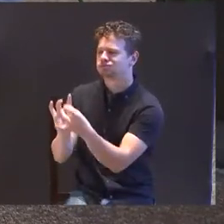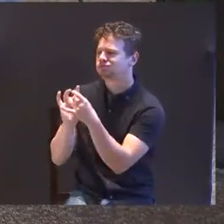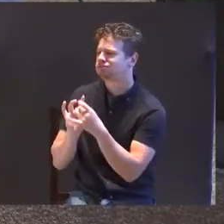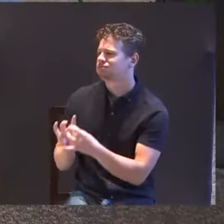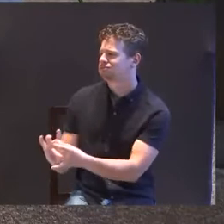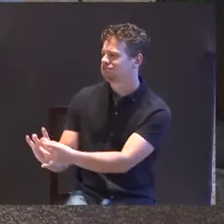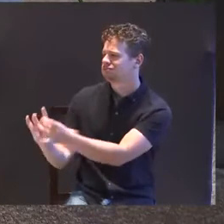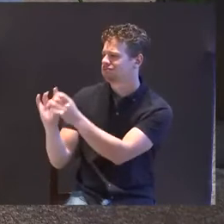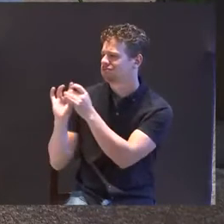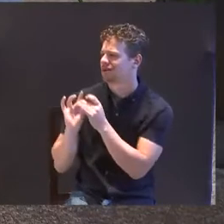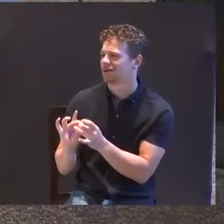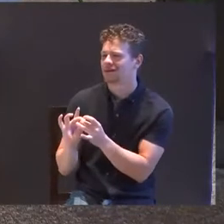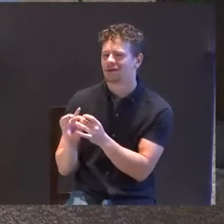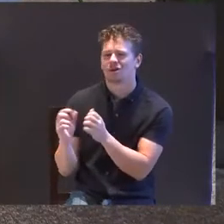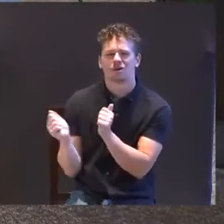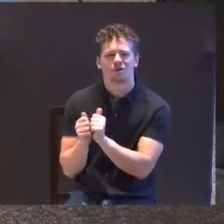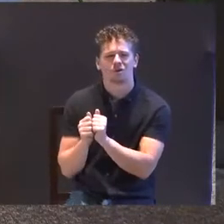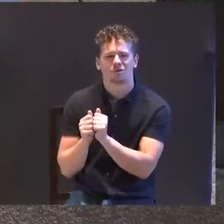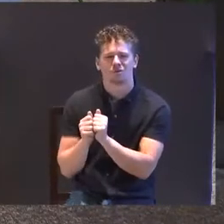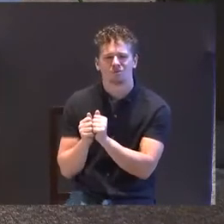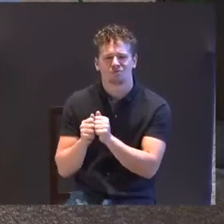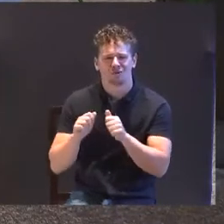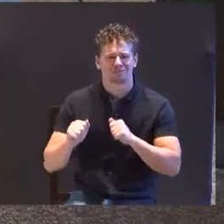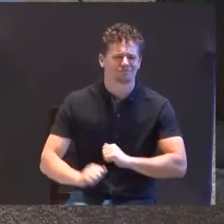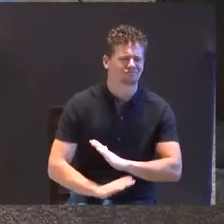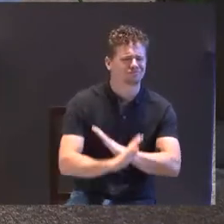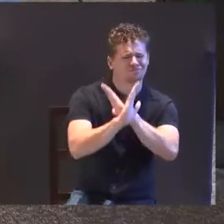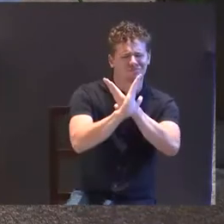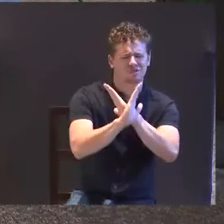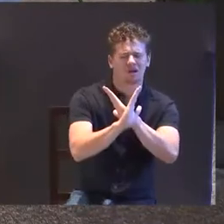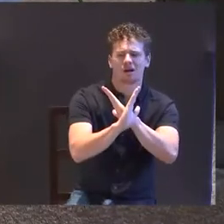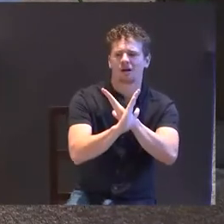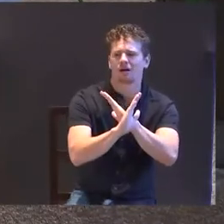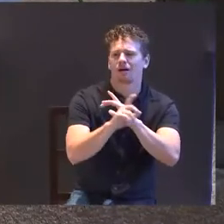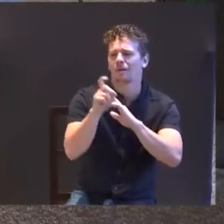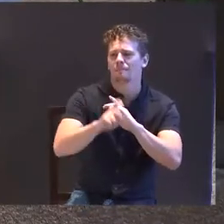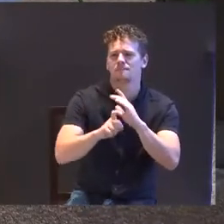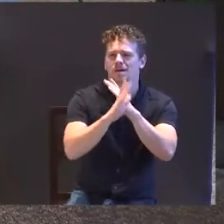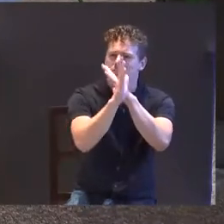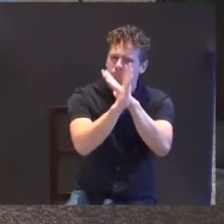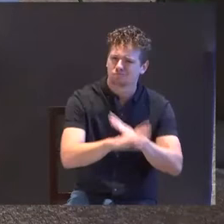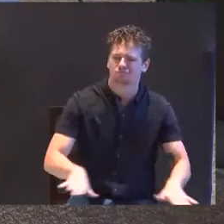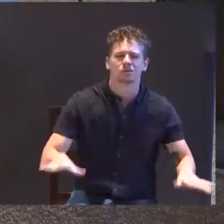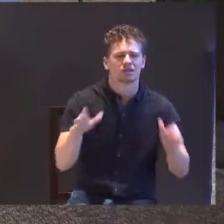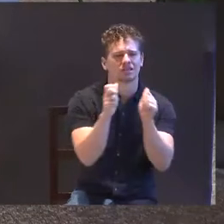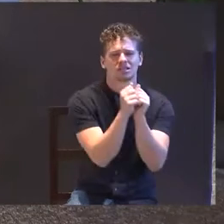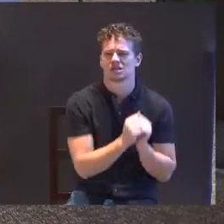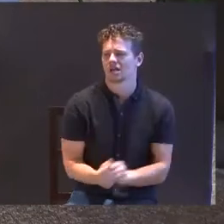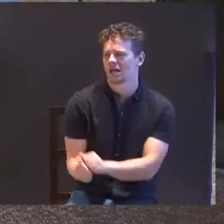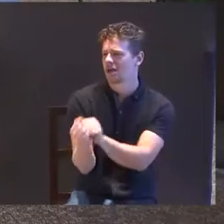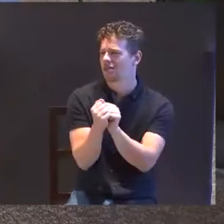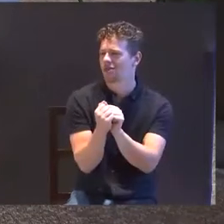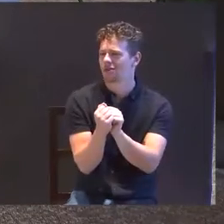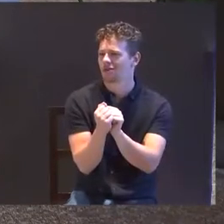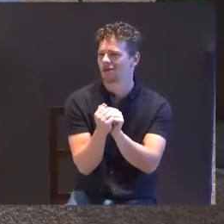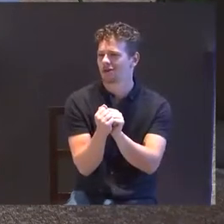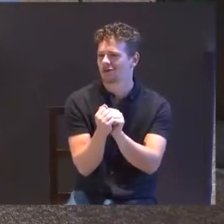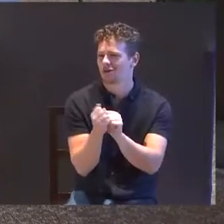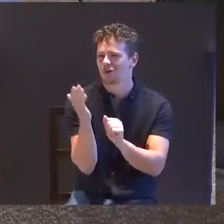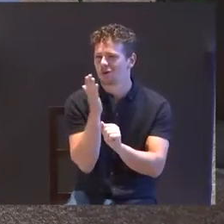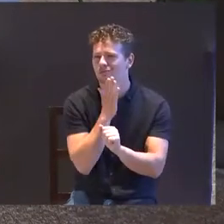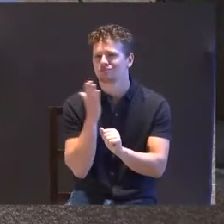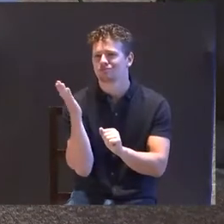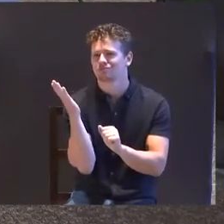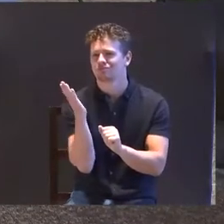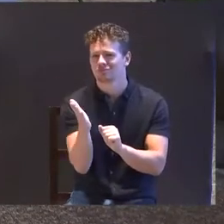task that stands before us and the road that lies ahead. We are bound, and we